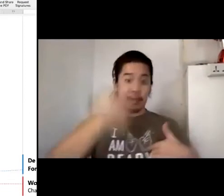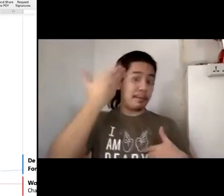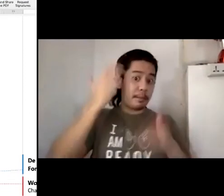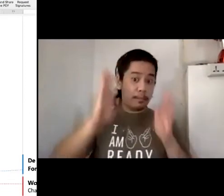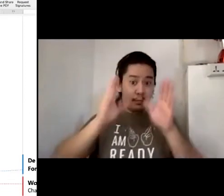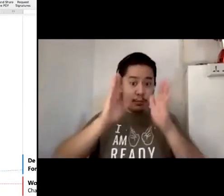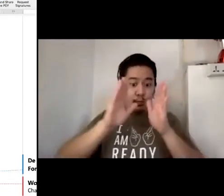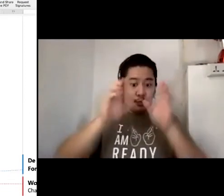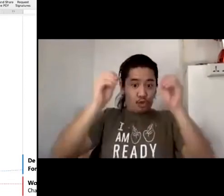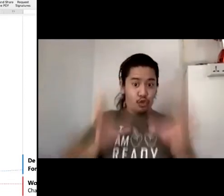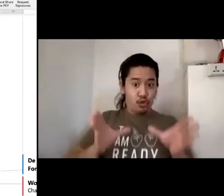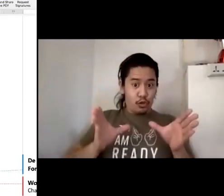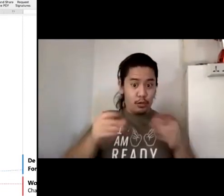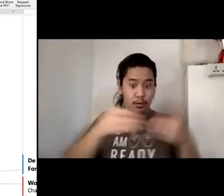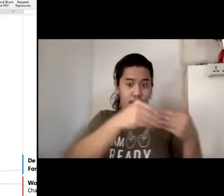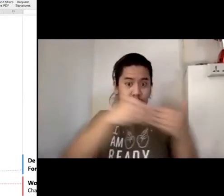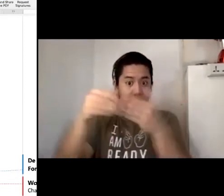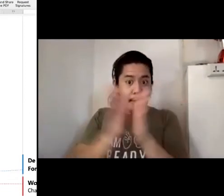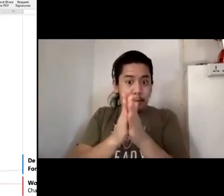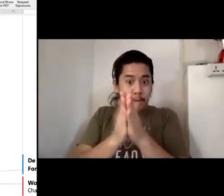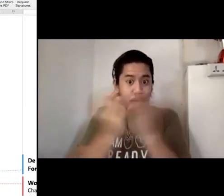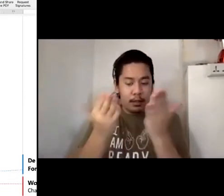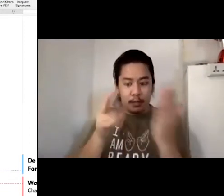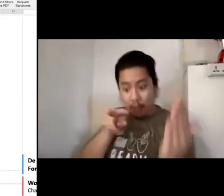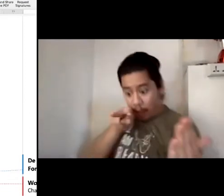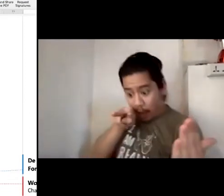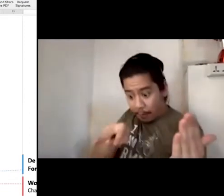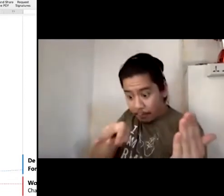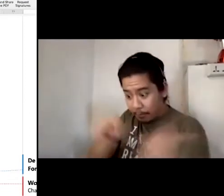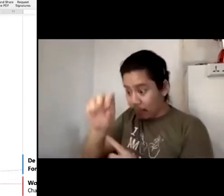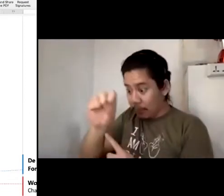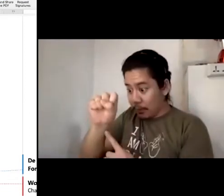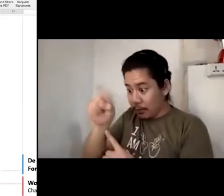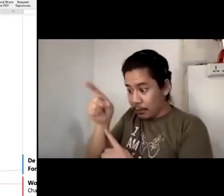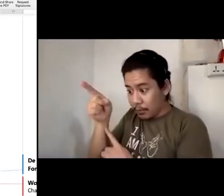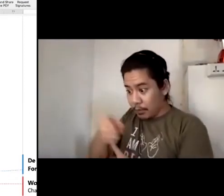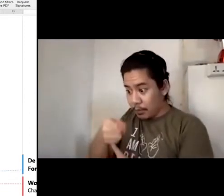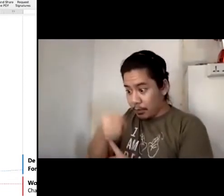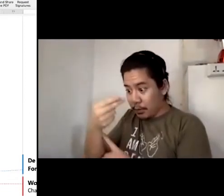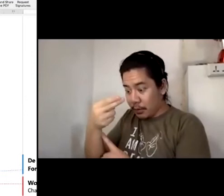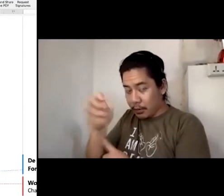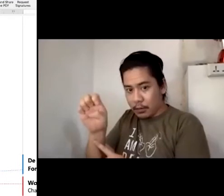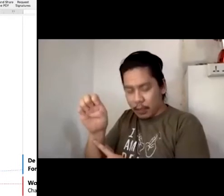So we'll put both genders.